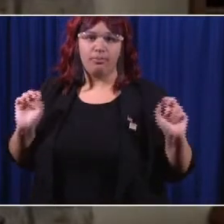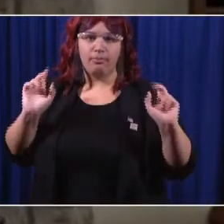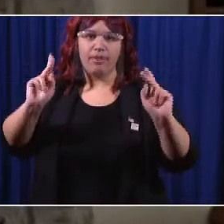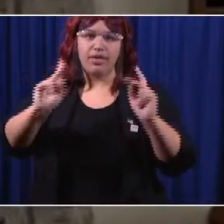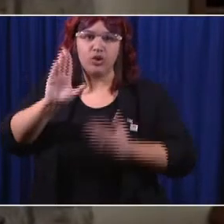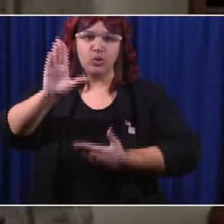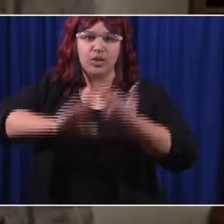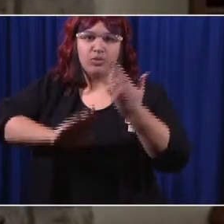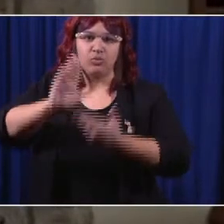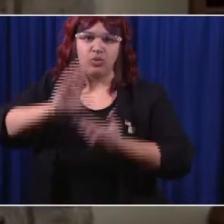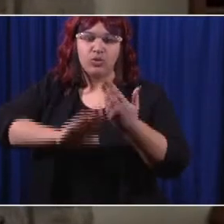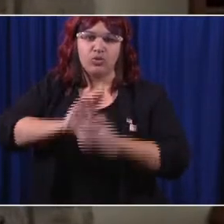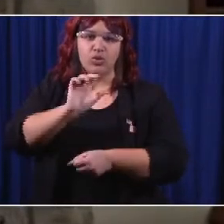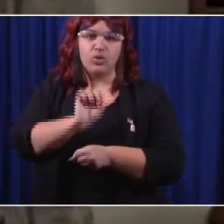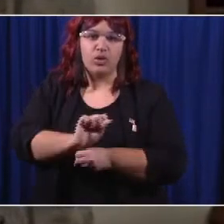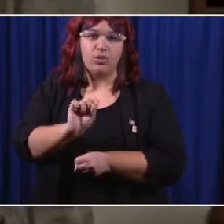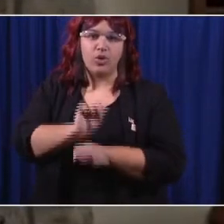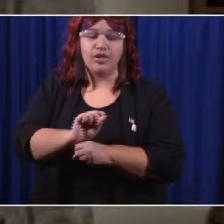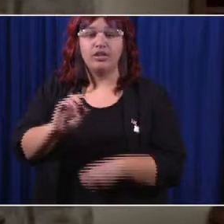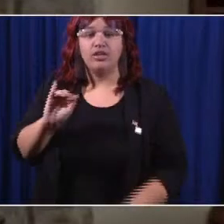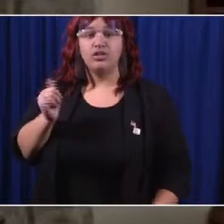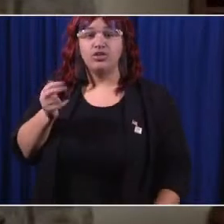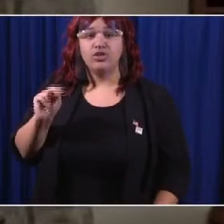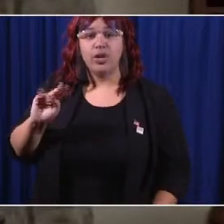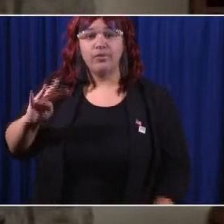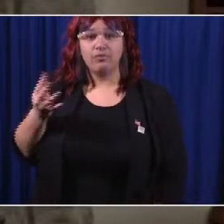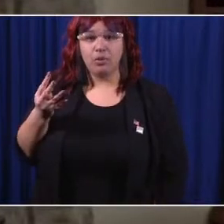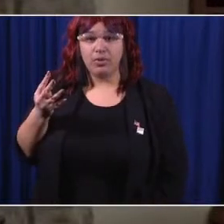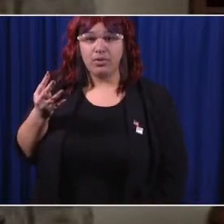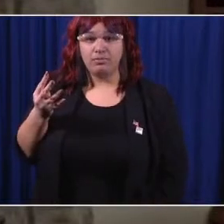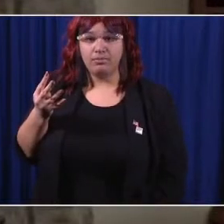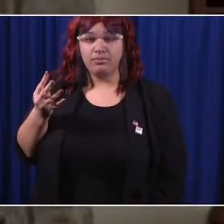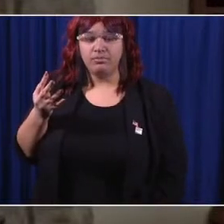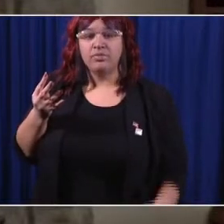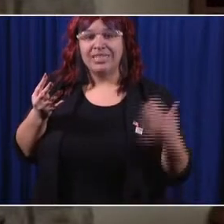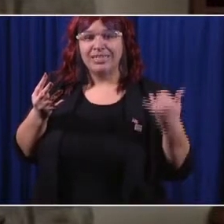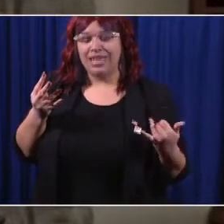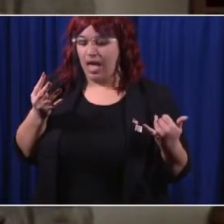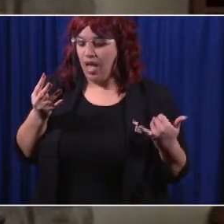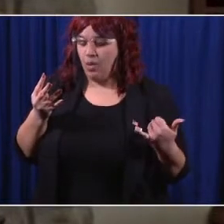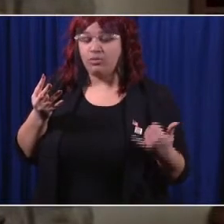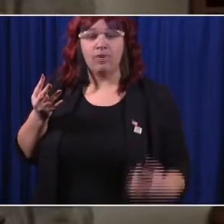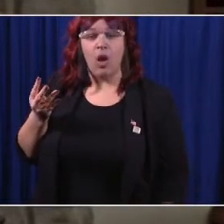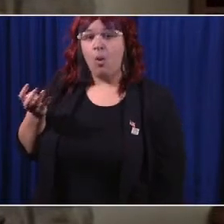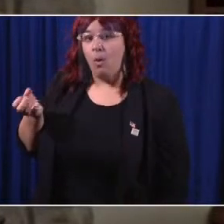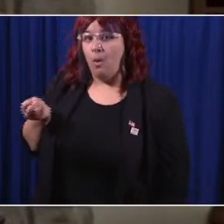in stages. We are now putting a hold on that.